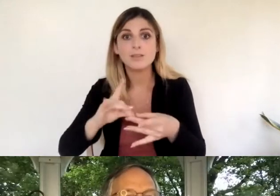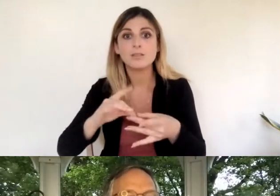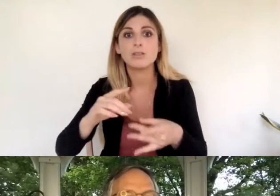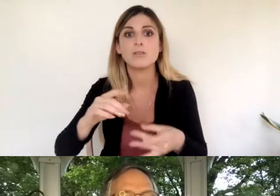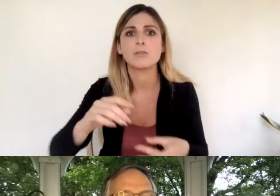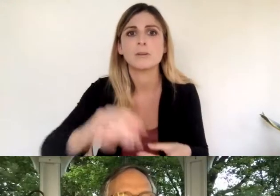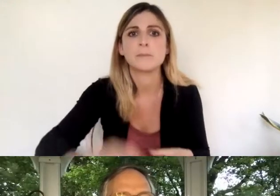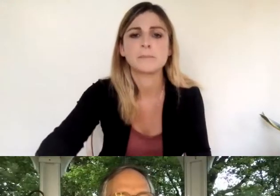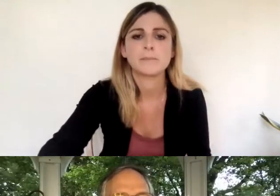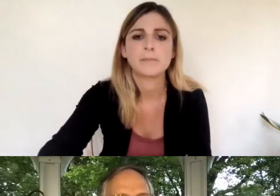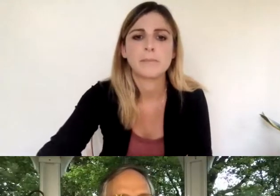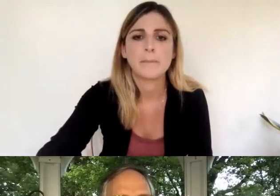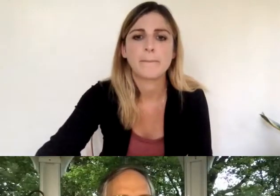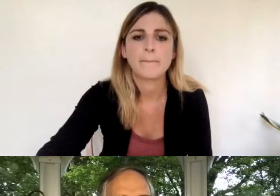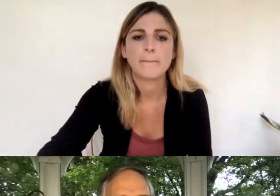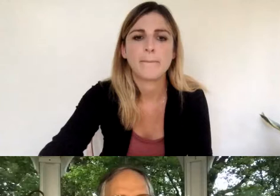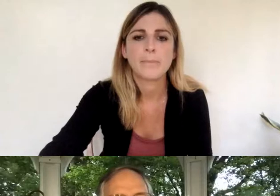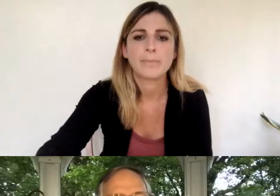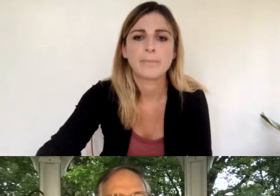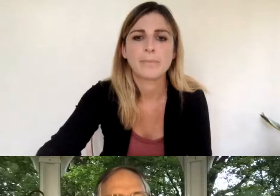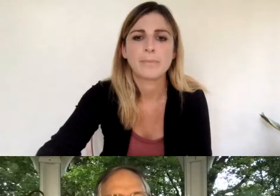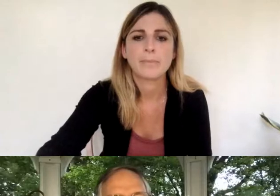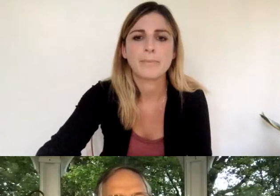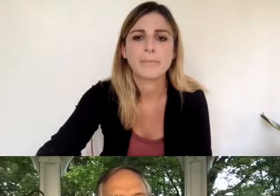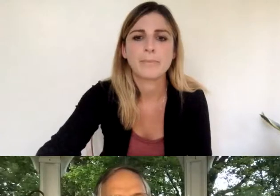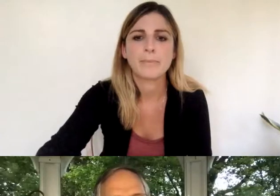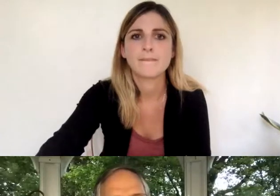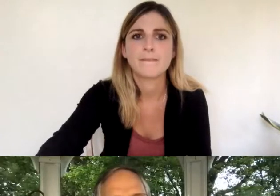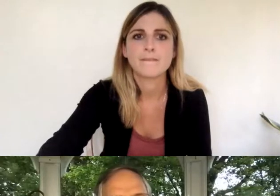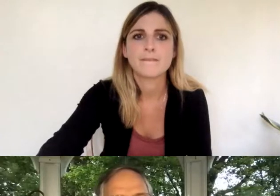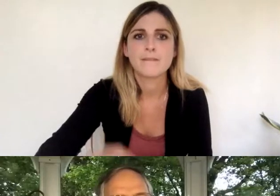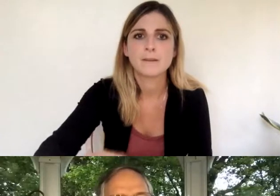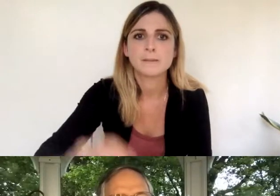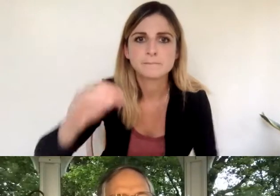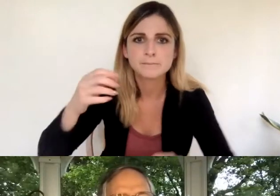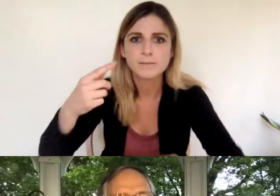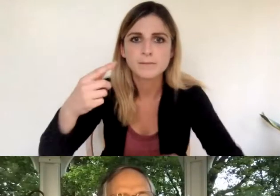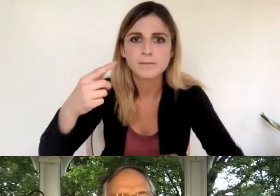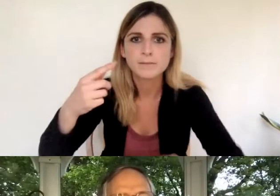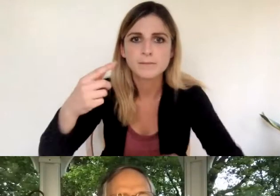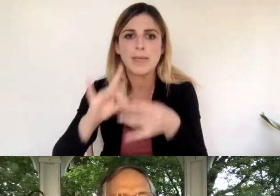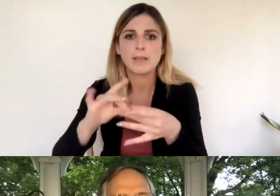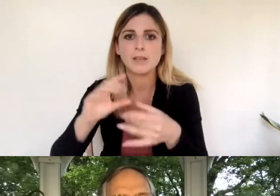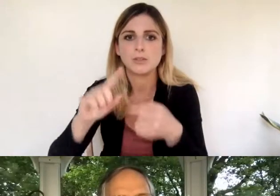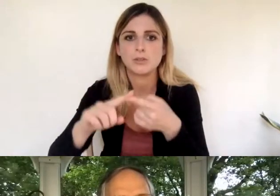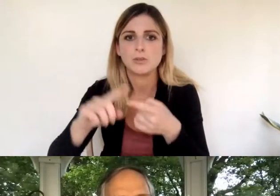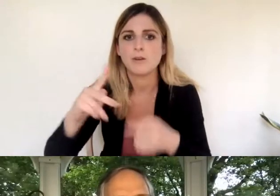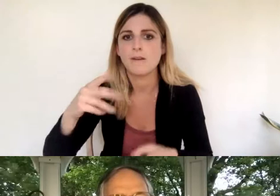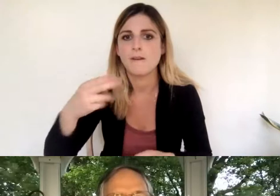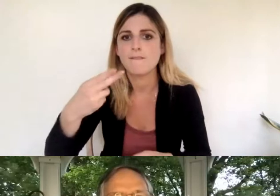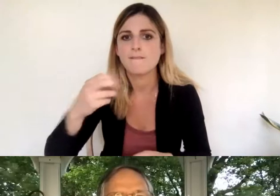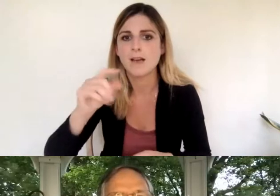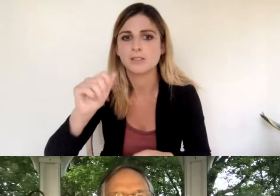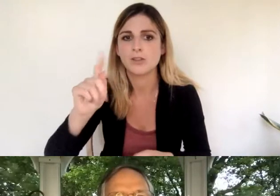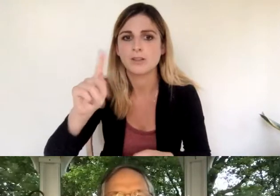So the oral medication. Yeah, no, I don't want to give my opinion on that because that's that is definitely